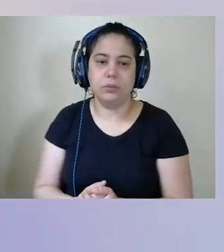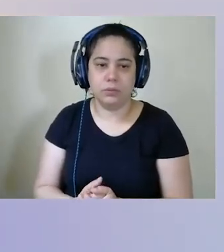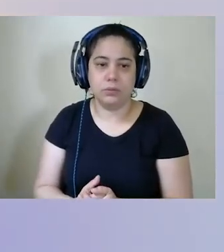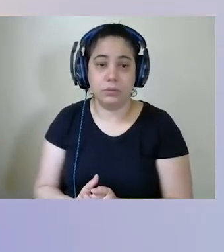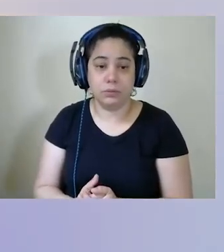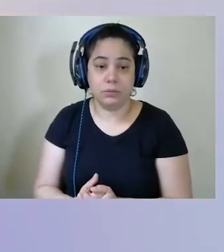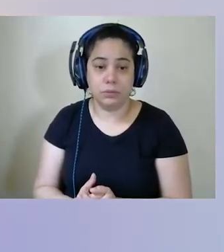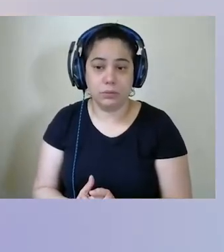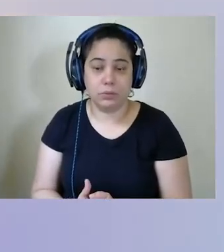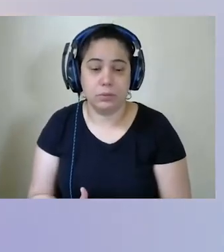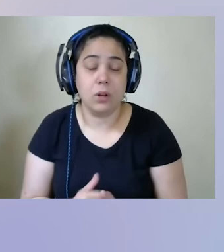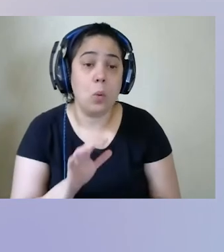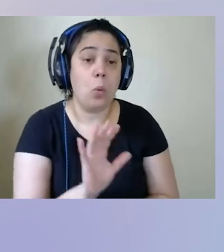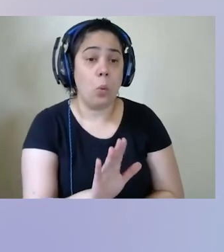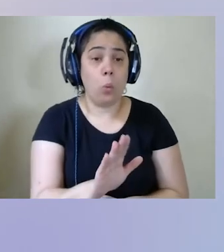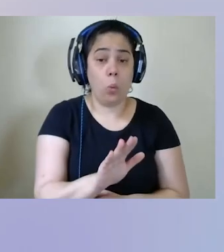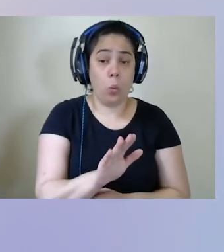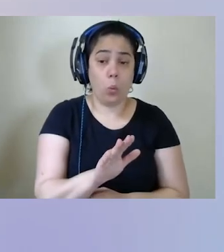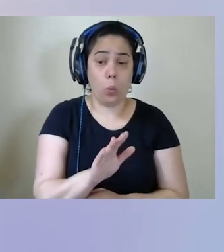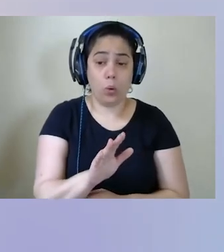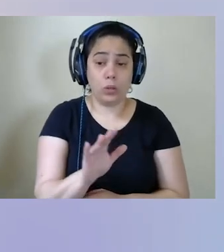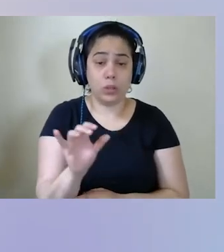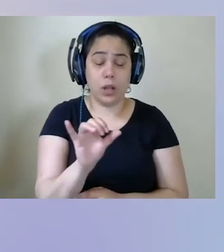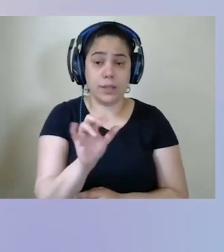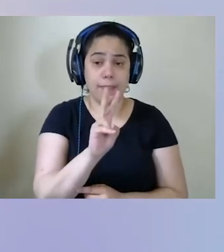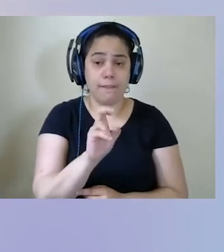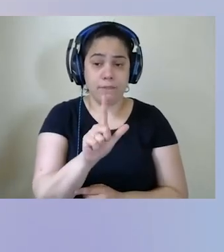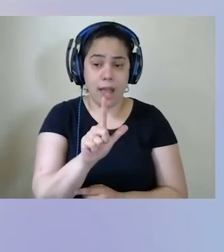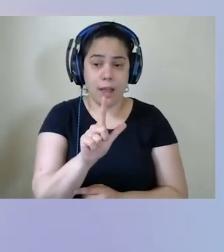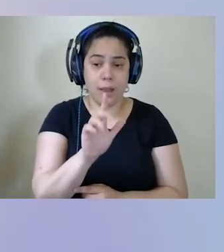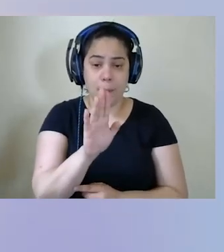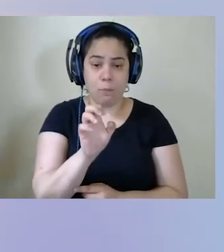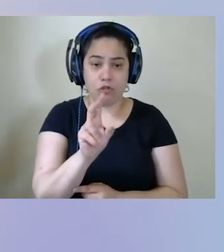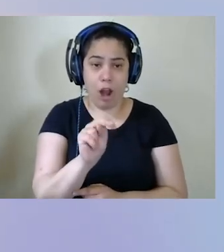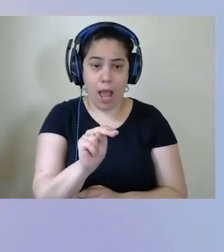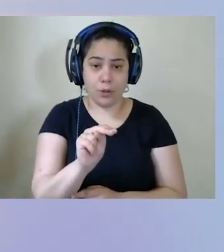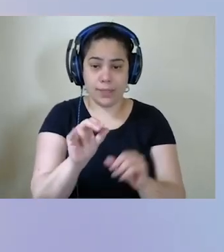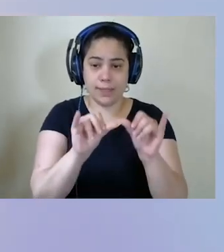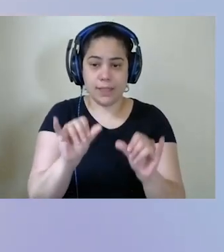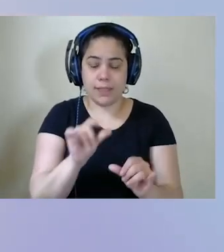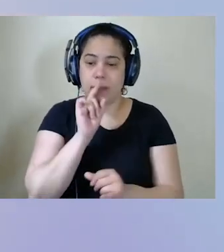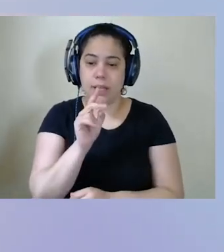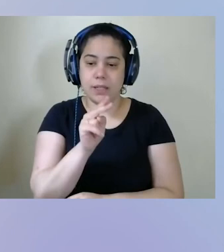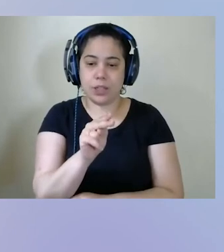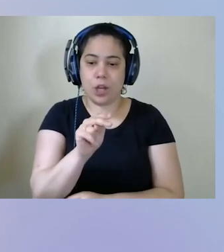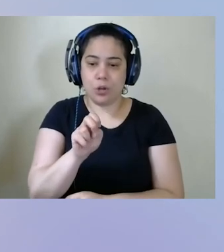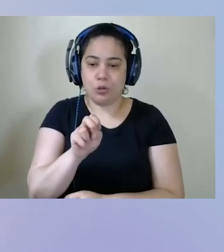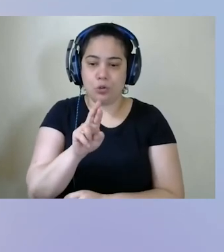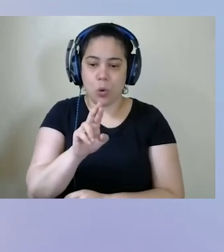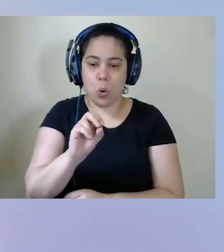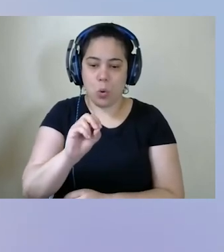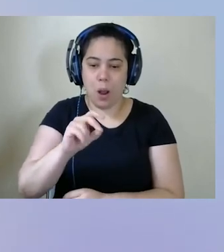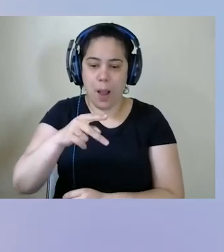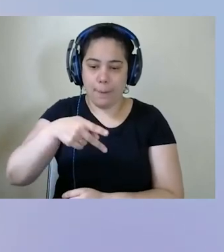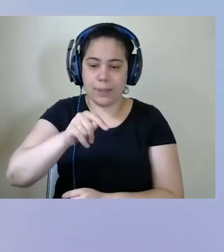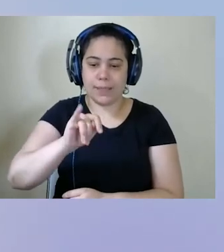So one, oh, by the way, the Valbrand system I've mentioned is neurooptimal. That's the name of the system.